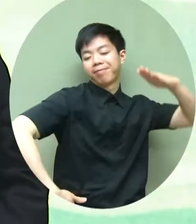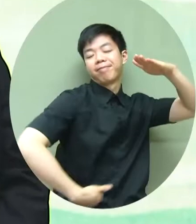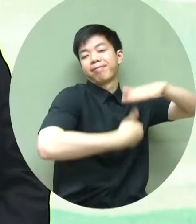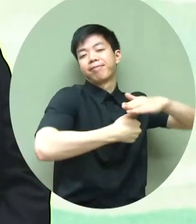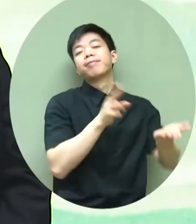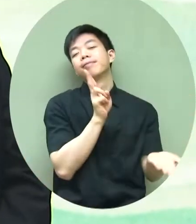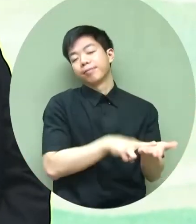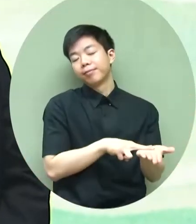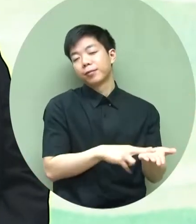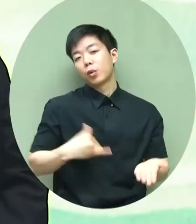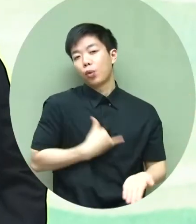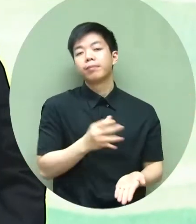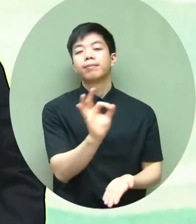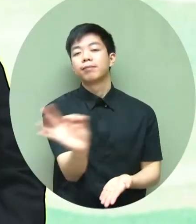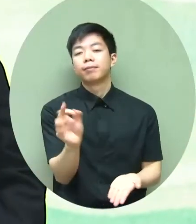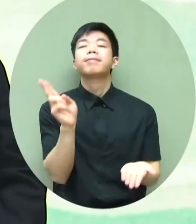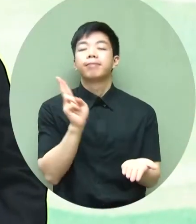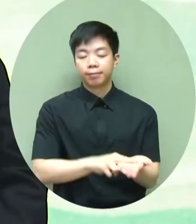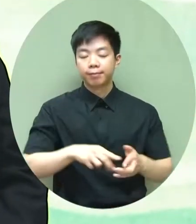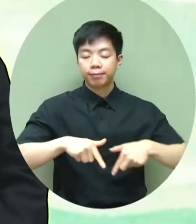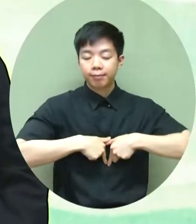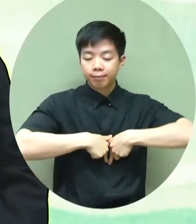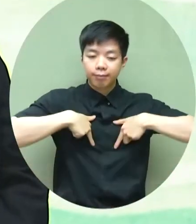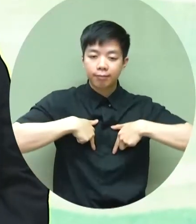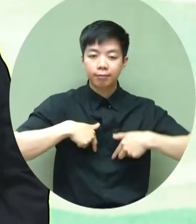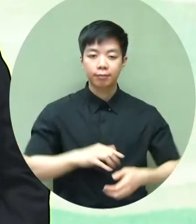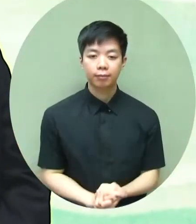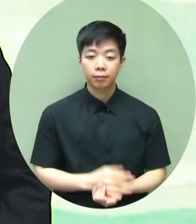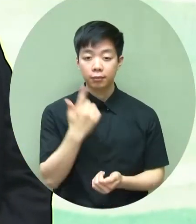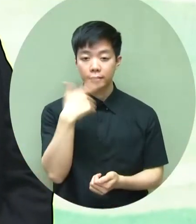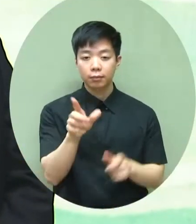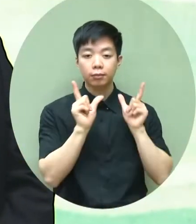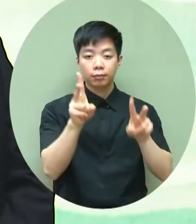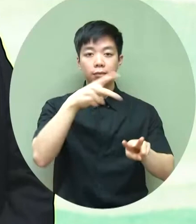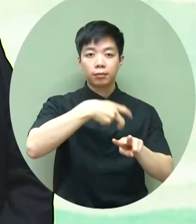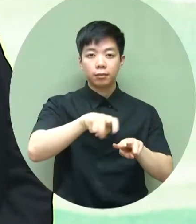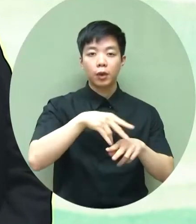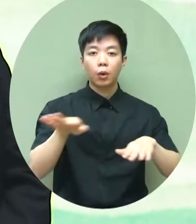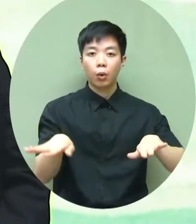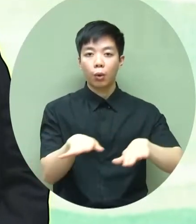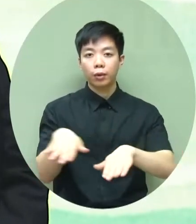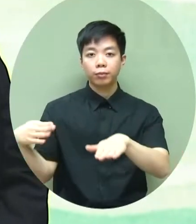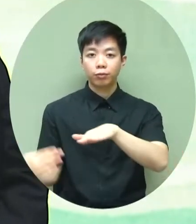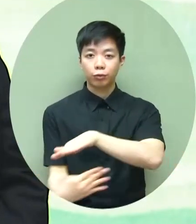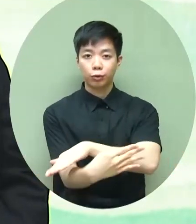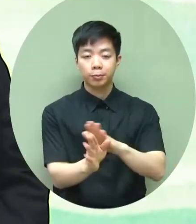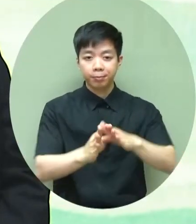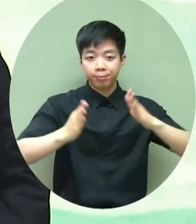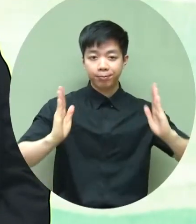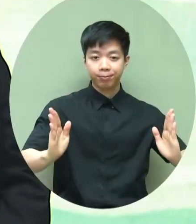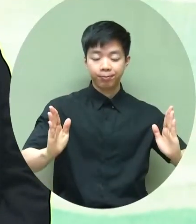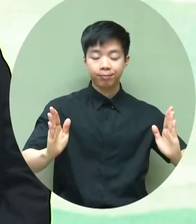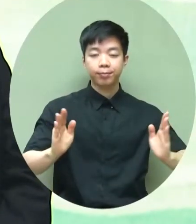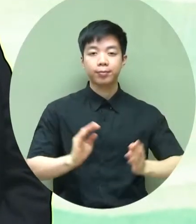new Cross-harbour extension will operate very smoothly in due course.